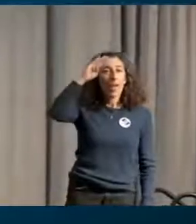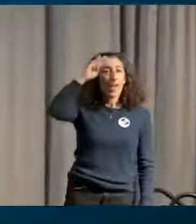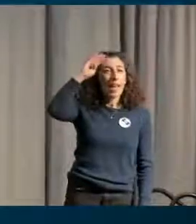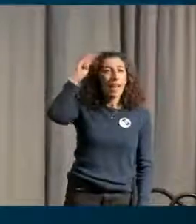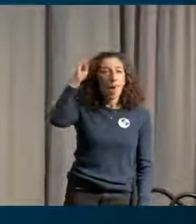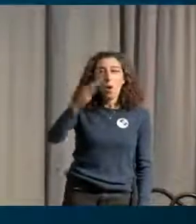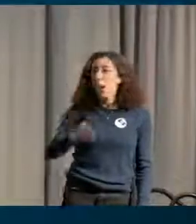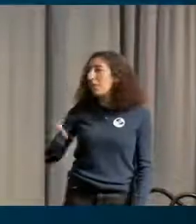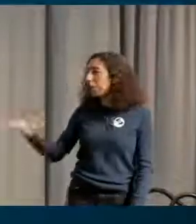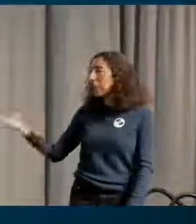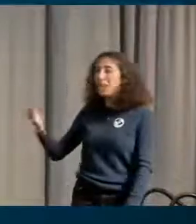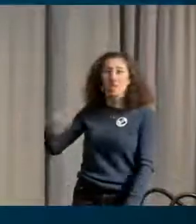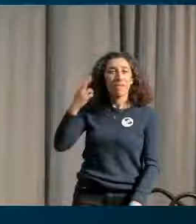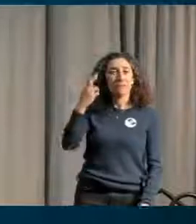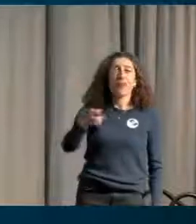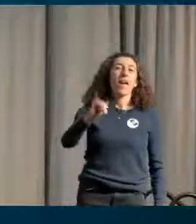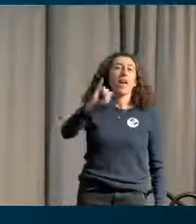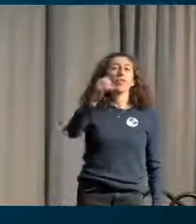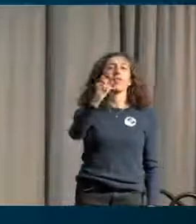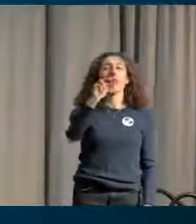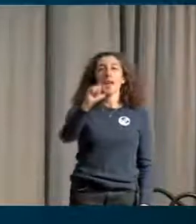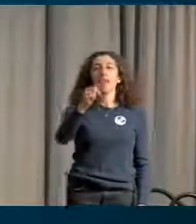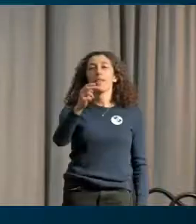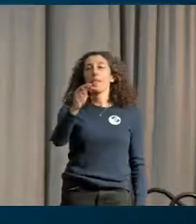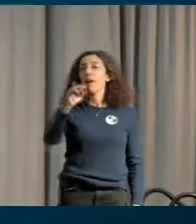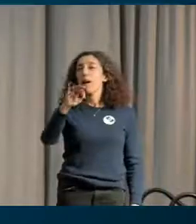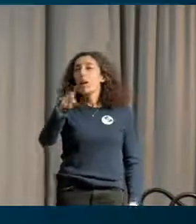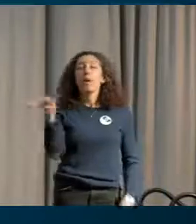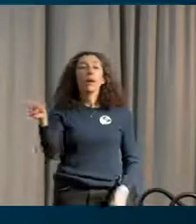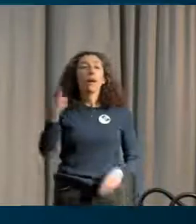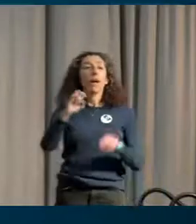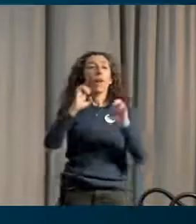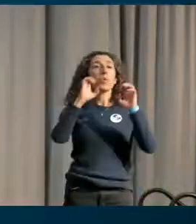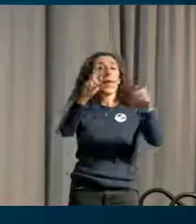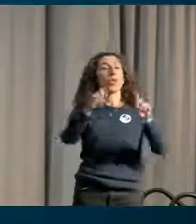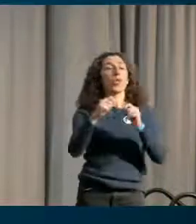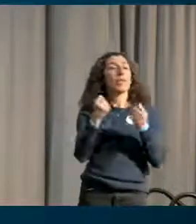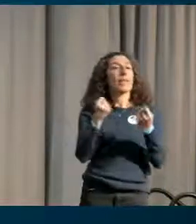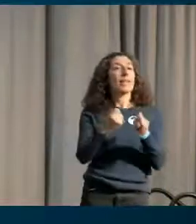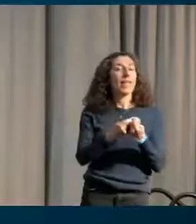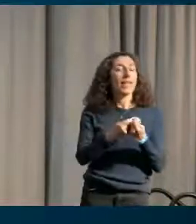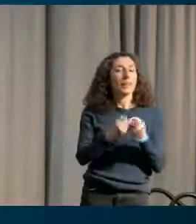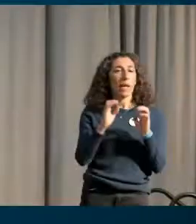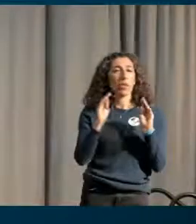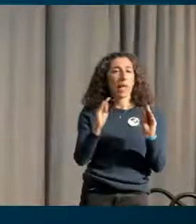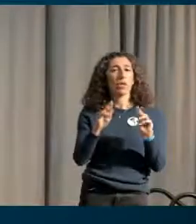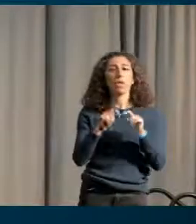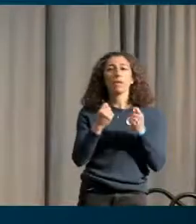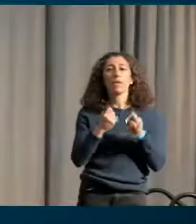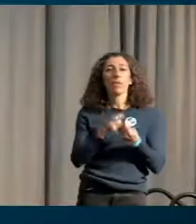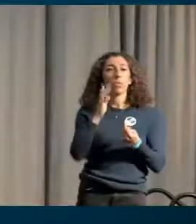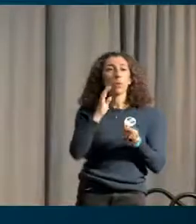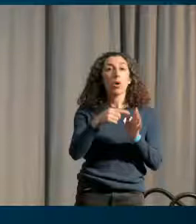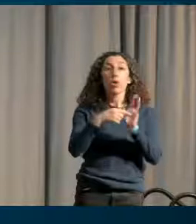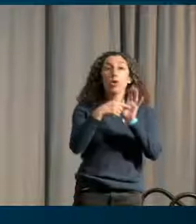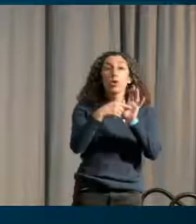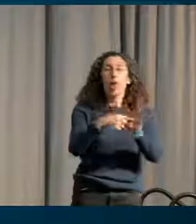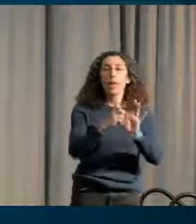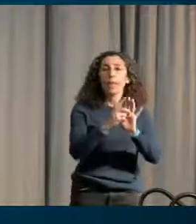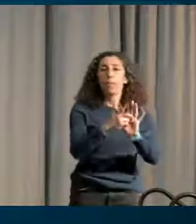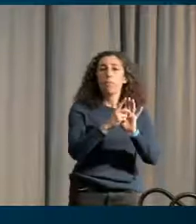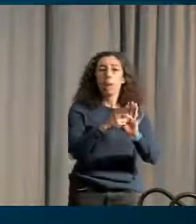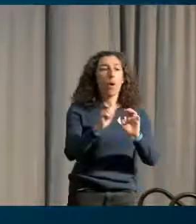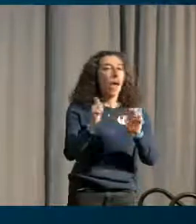Millard. He is with our thank education team, and he is now going to do a really cool demonstration on how things fly.